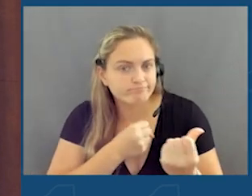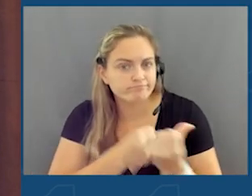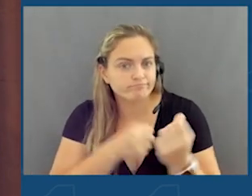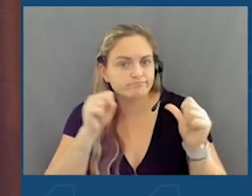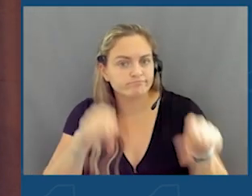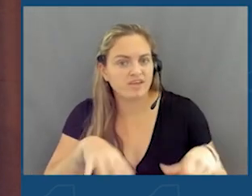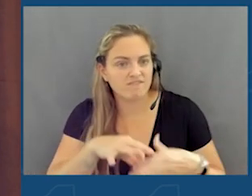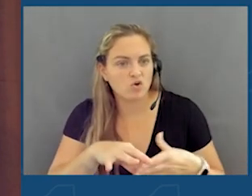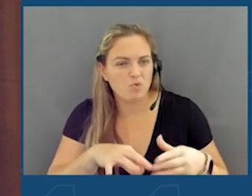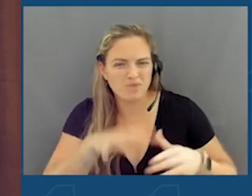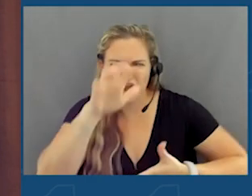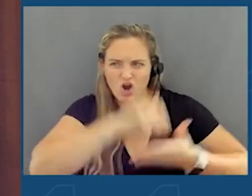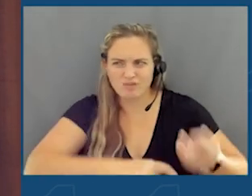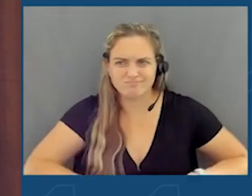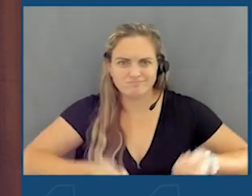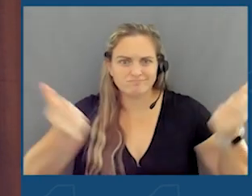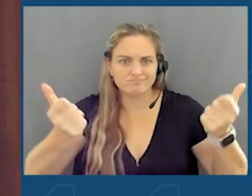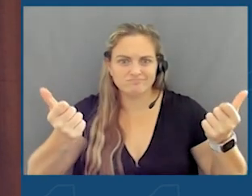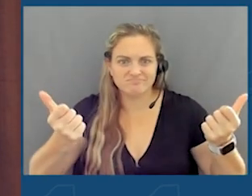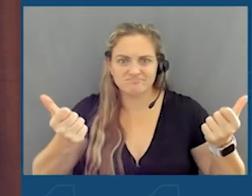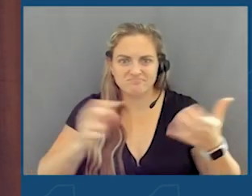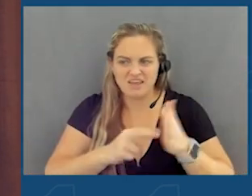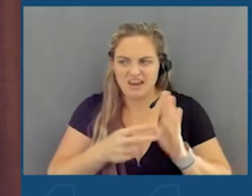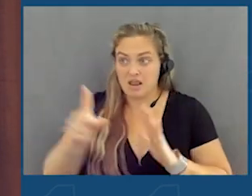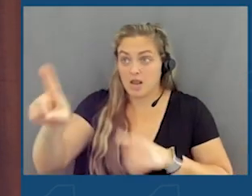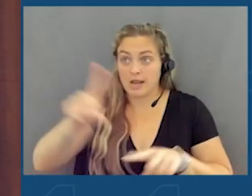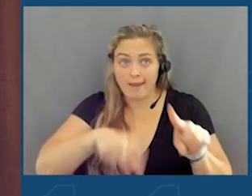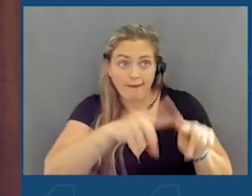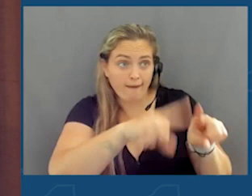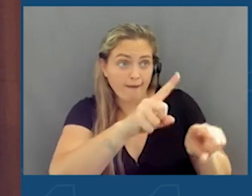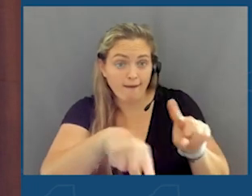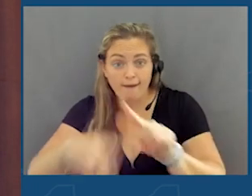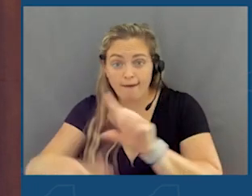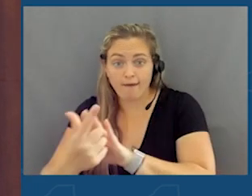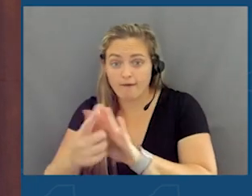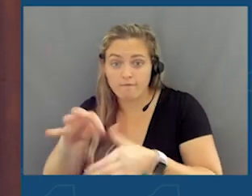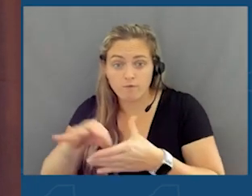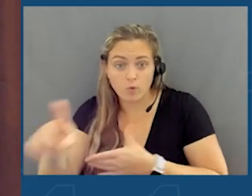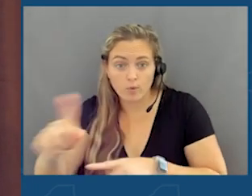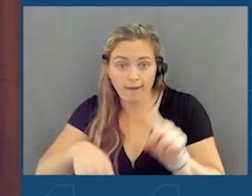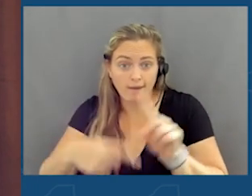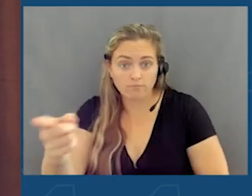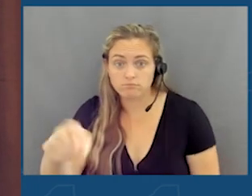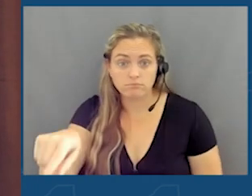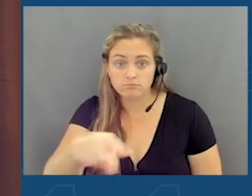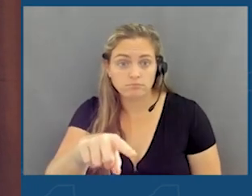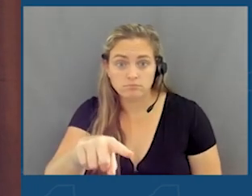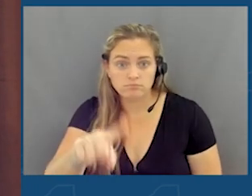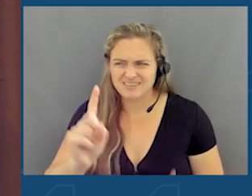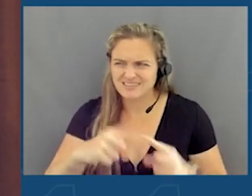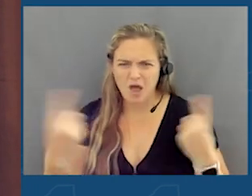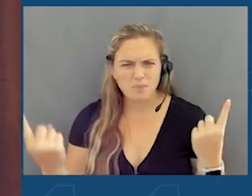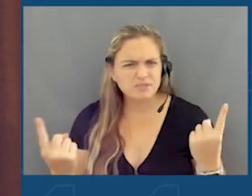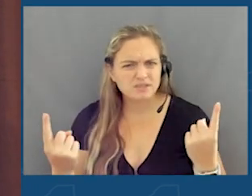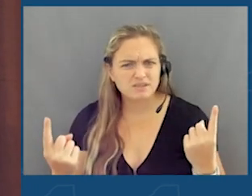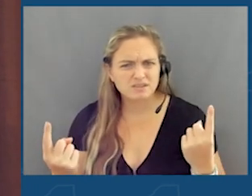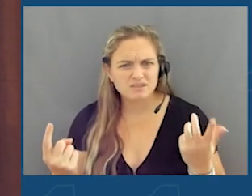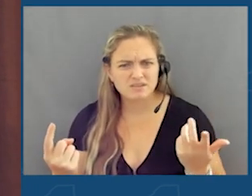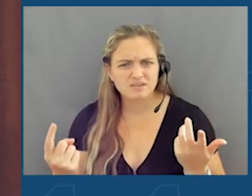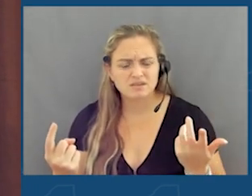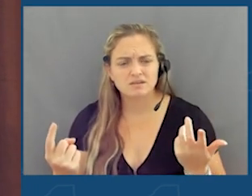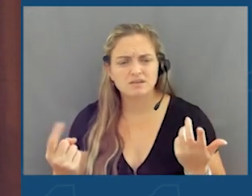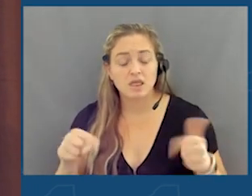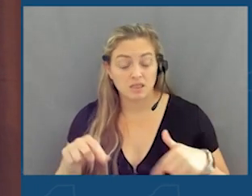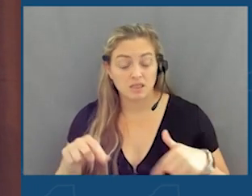They're stripping away these rights. They're doing the exact opposite of what needs to happen. And this